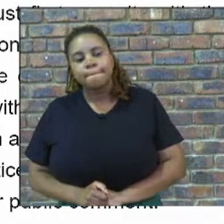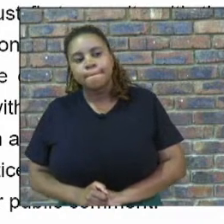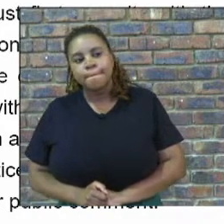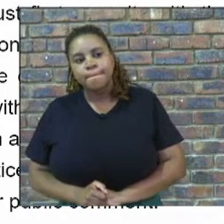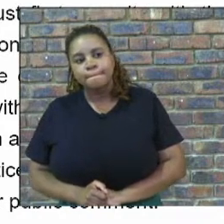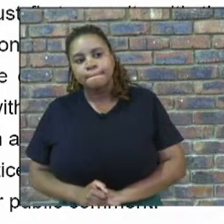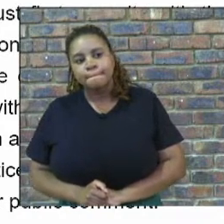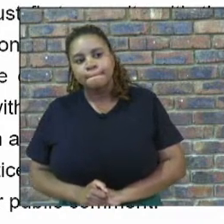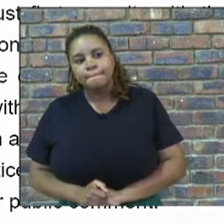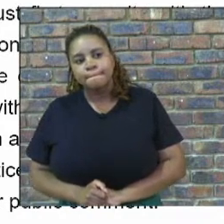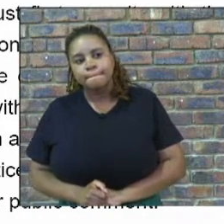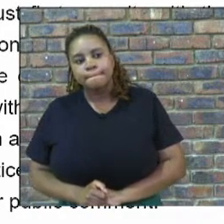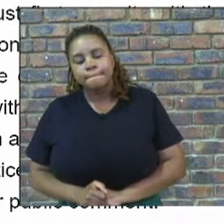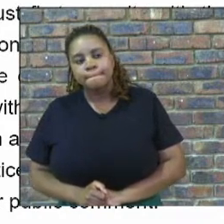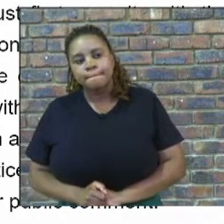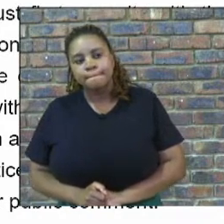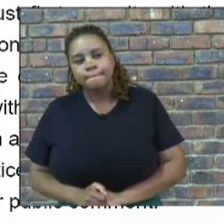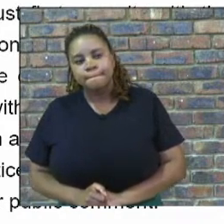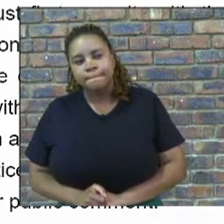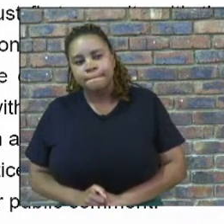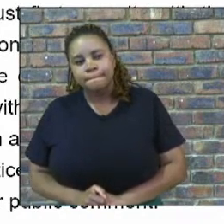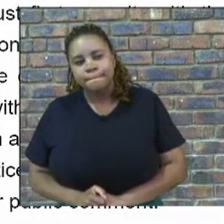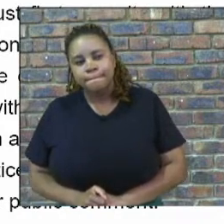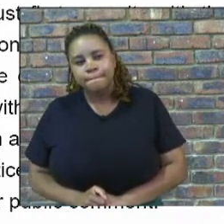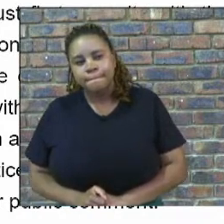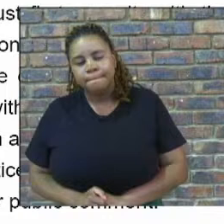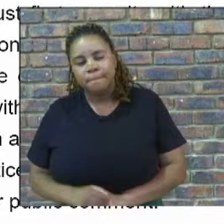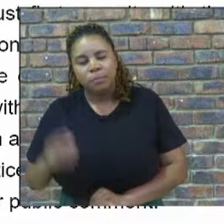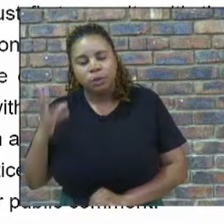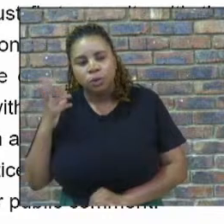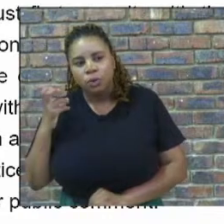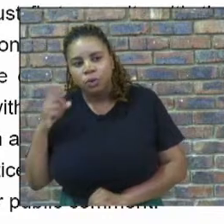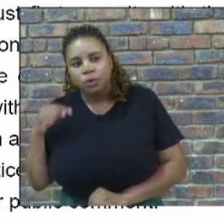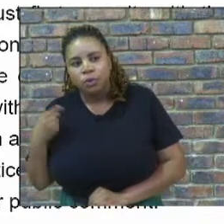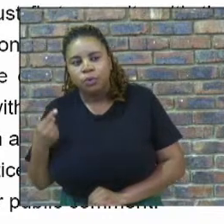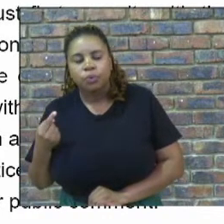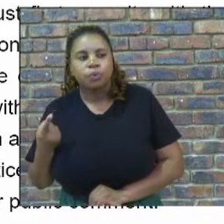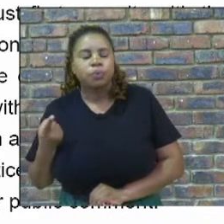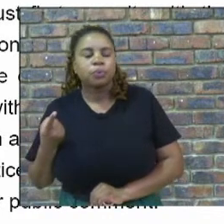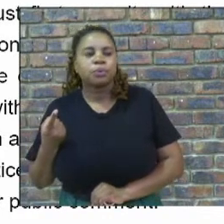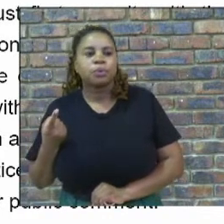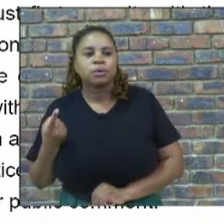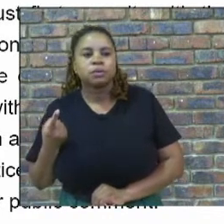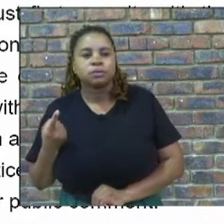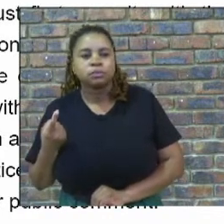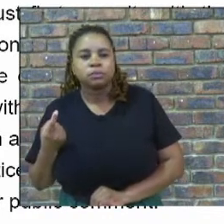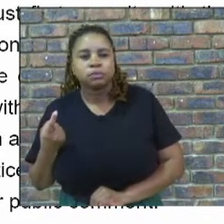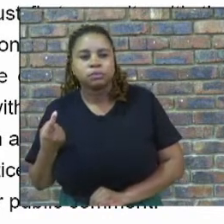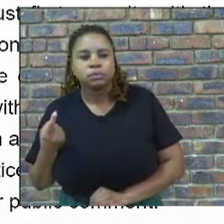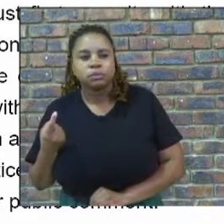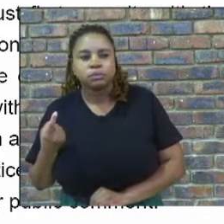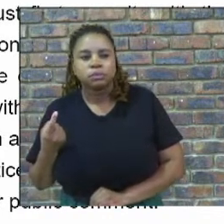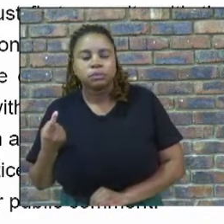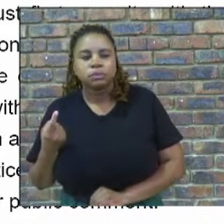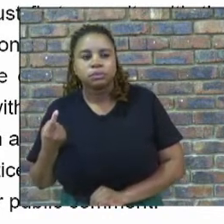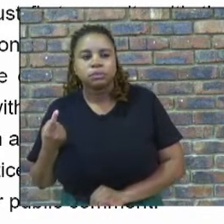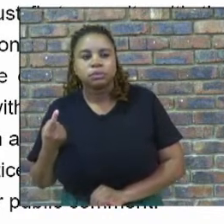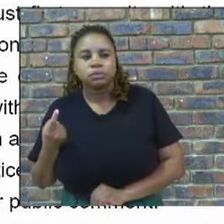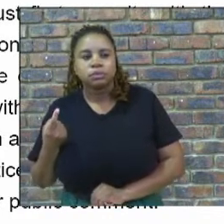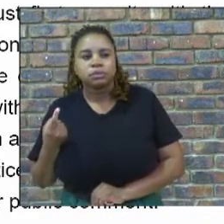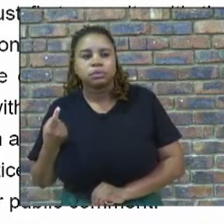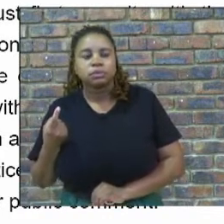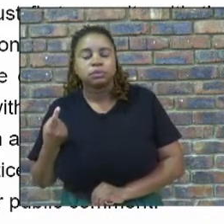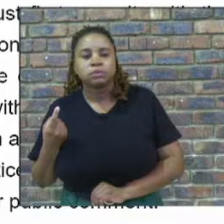certain practices in relation to small enterprises to be prohibited unfair trading practices. These procedures, amongst